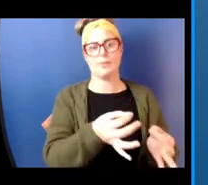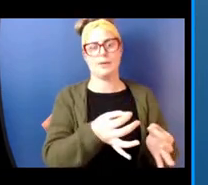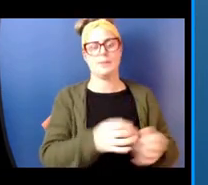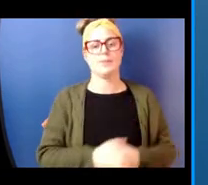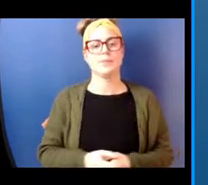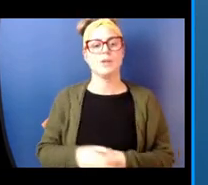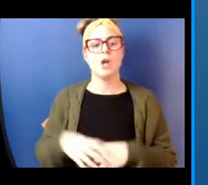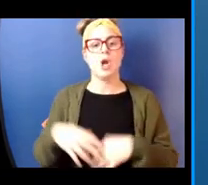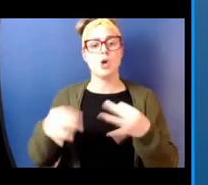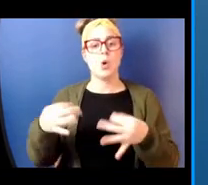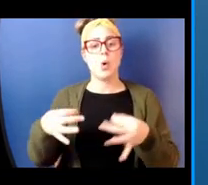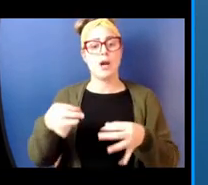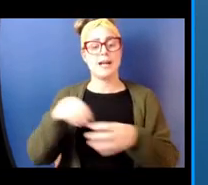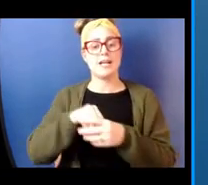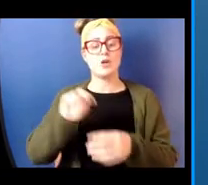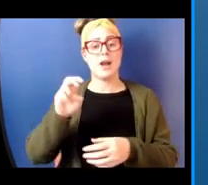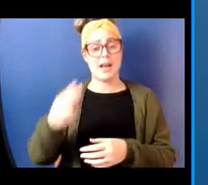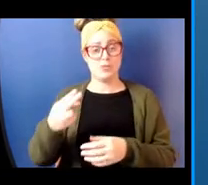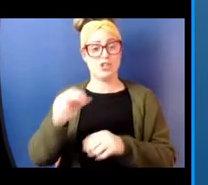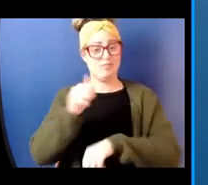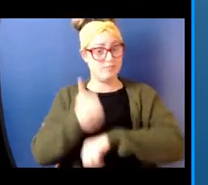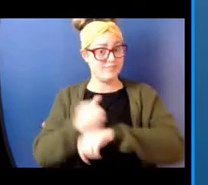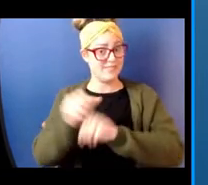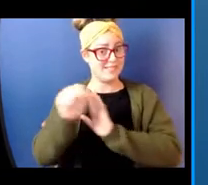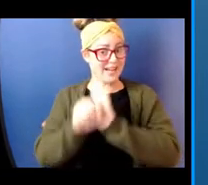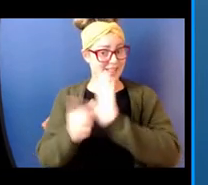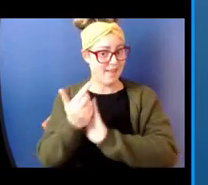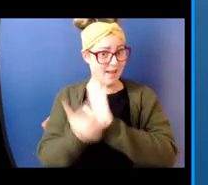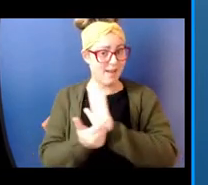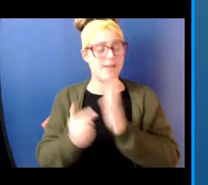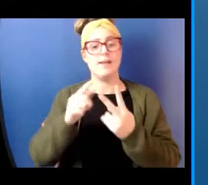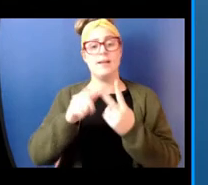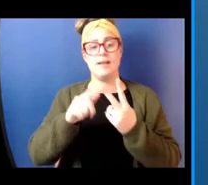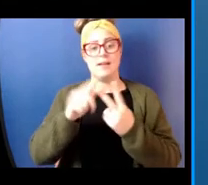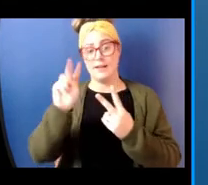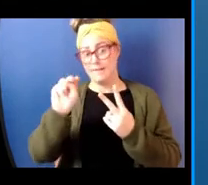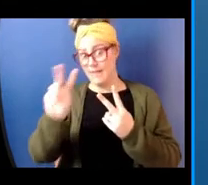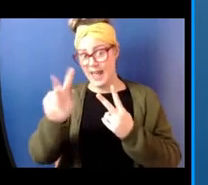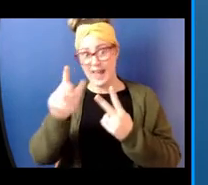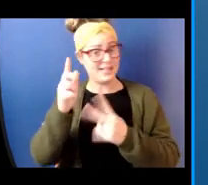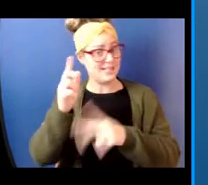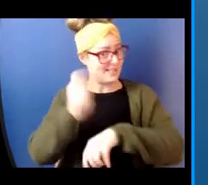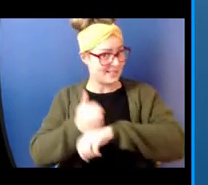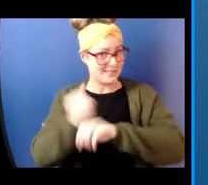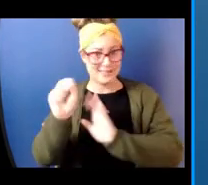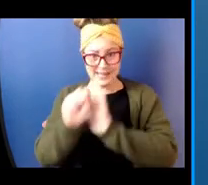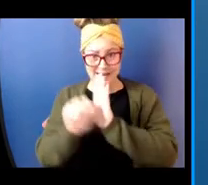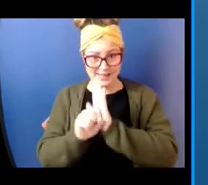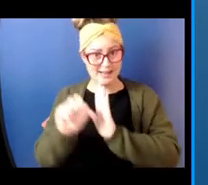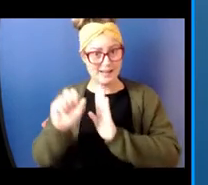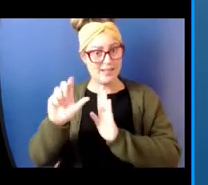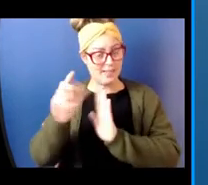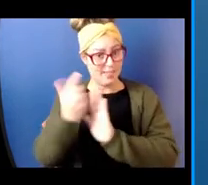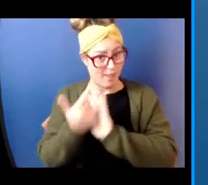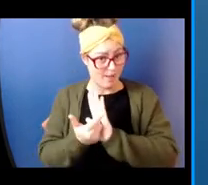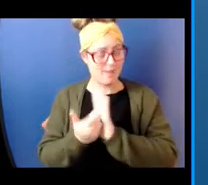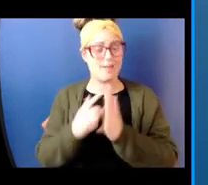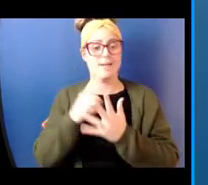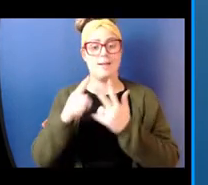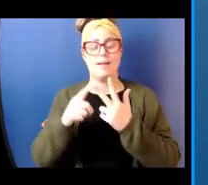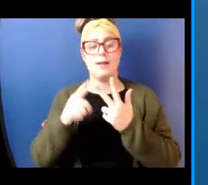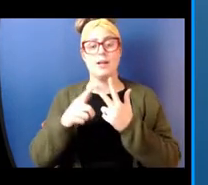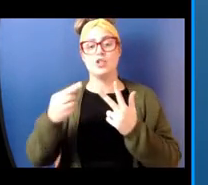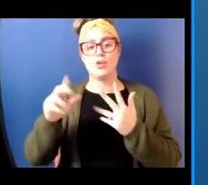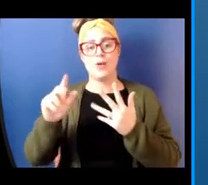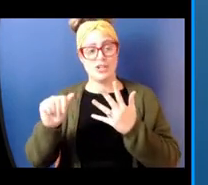is set by state law Nevada it is set by state law Georgia it is established by the Secretary of State and Michigan